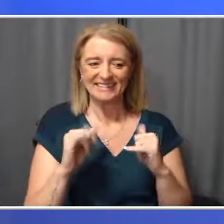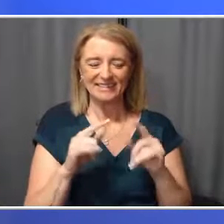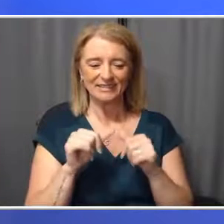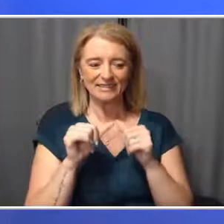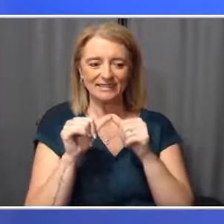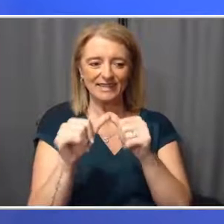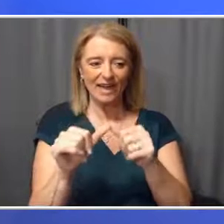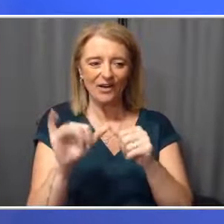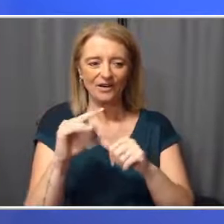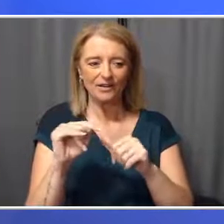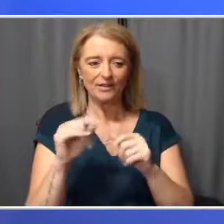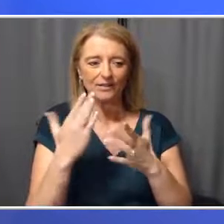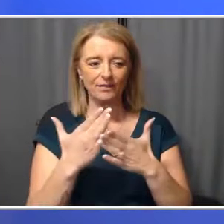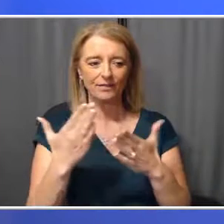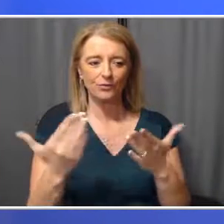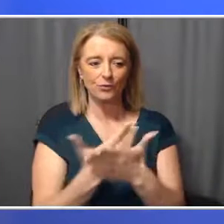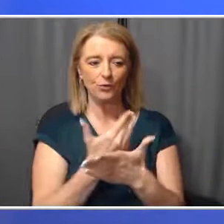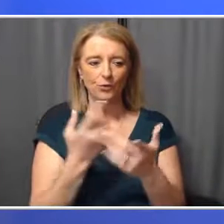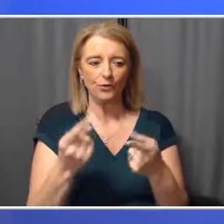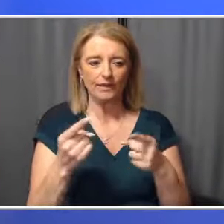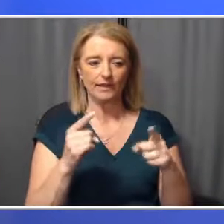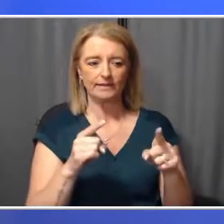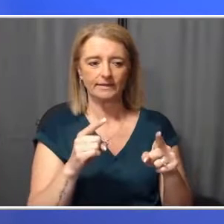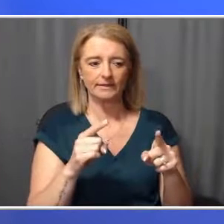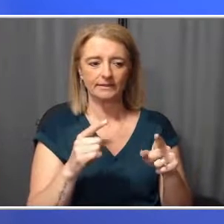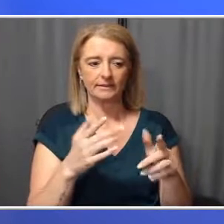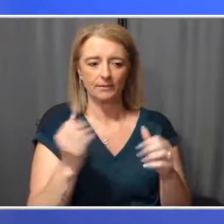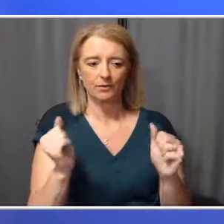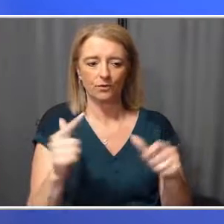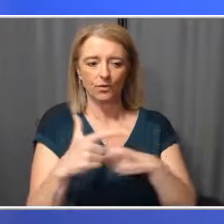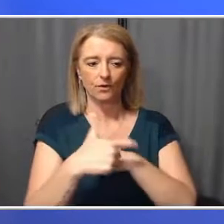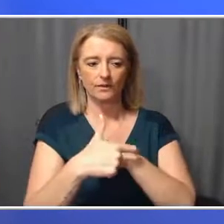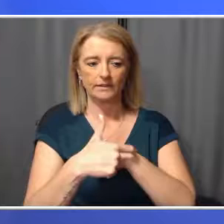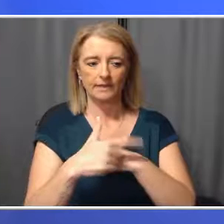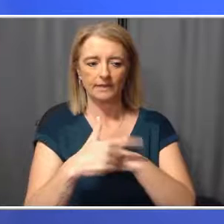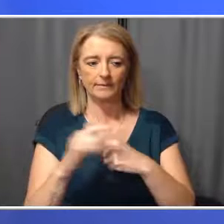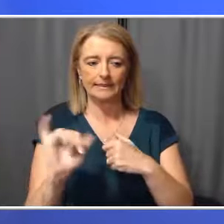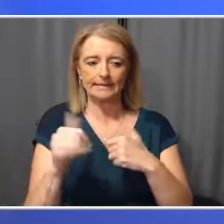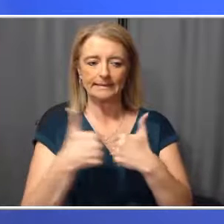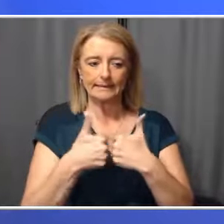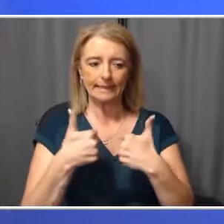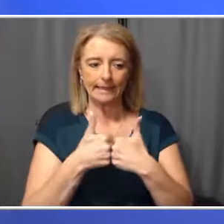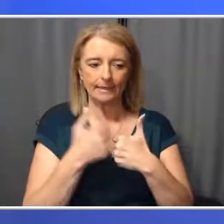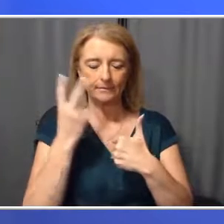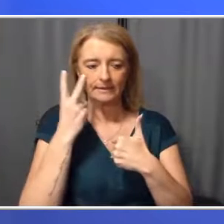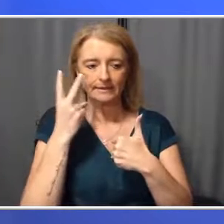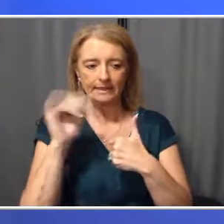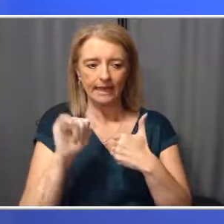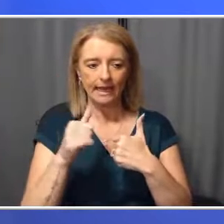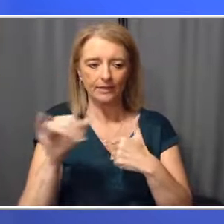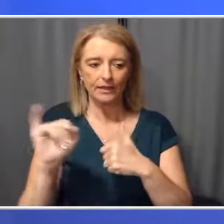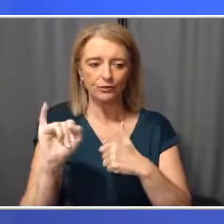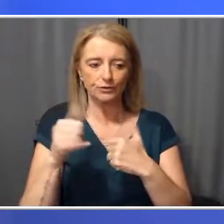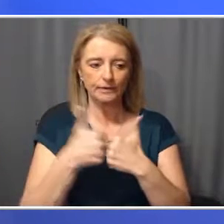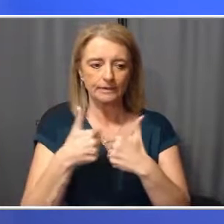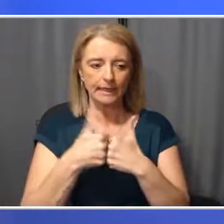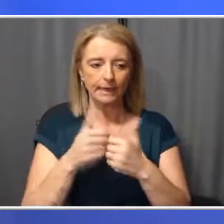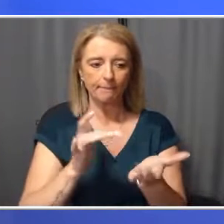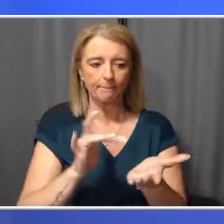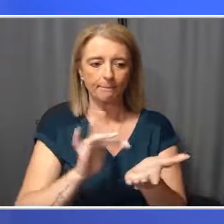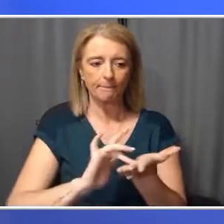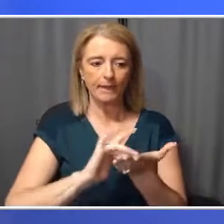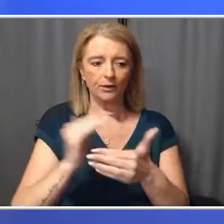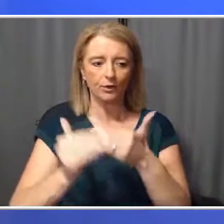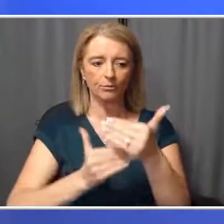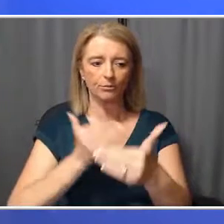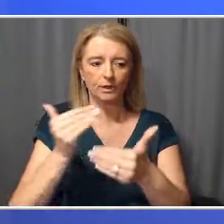if that's the case, surgery probably isn't something that's for them. If things like that aren't working and things like Botox and neurotoxins are improving